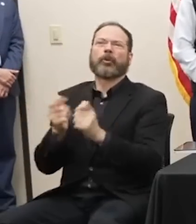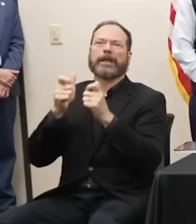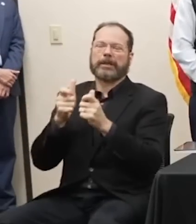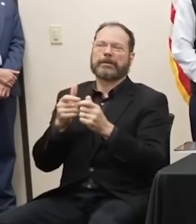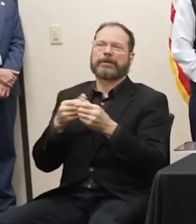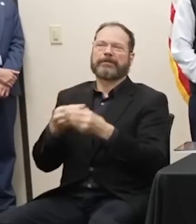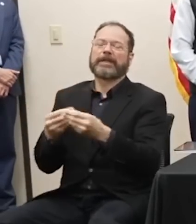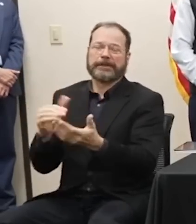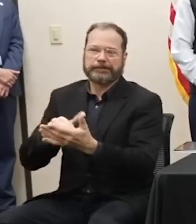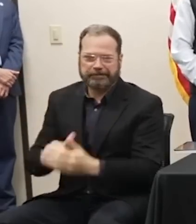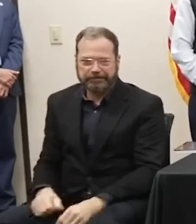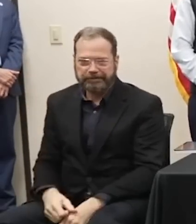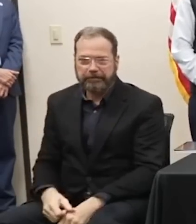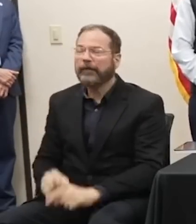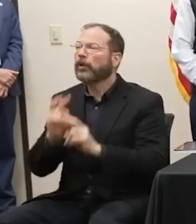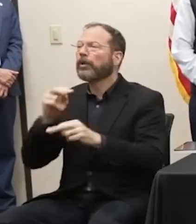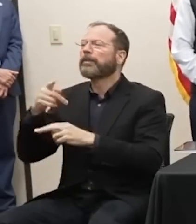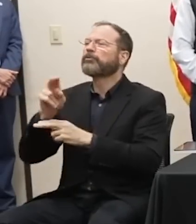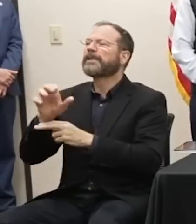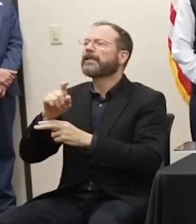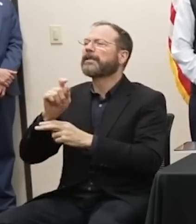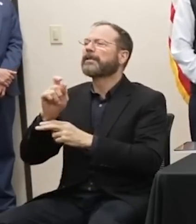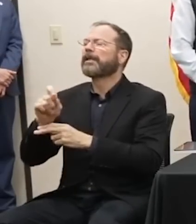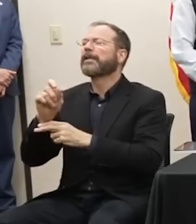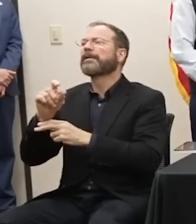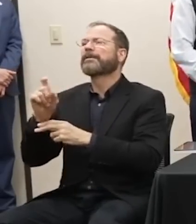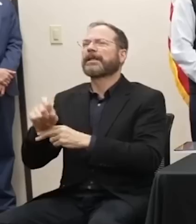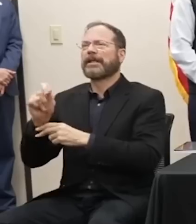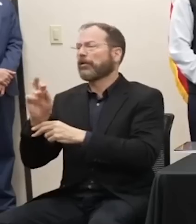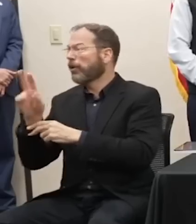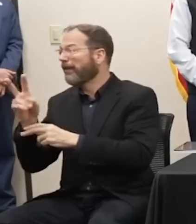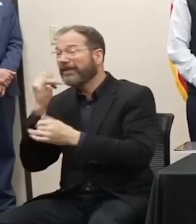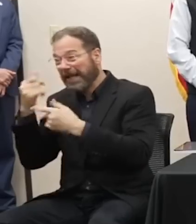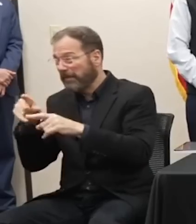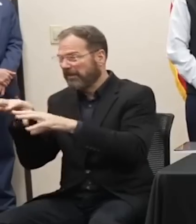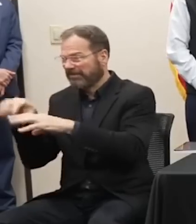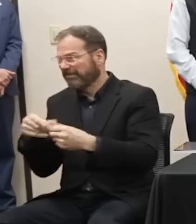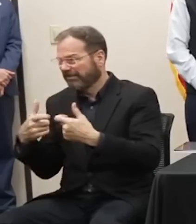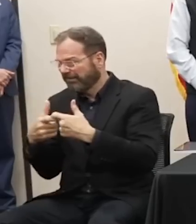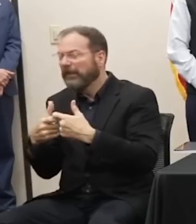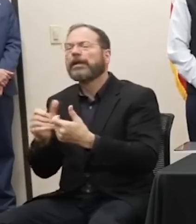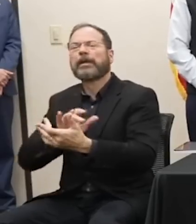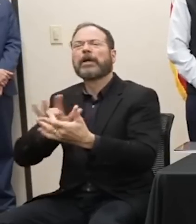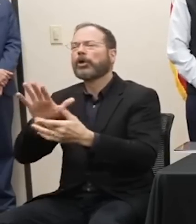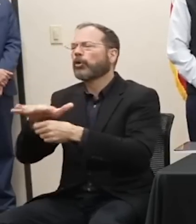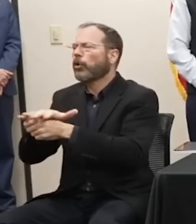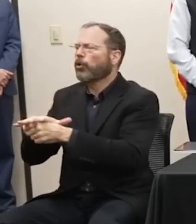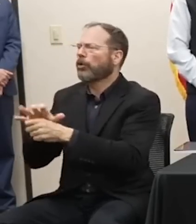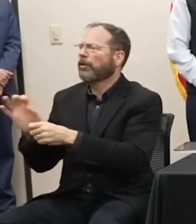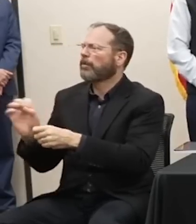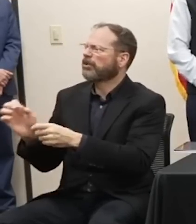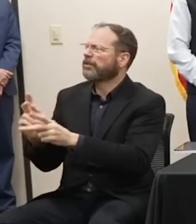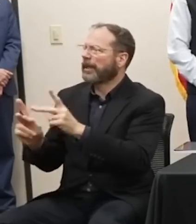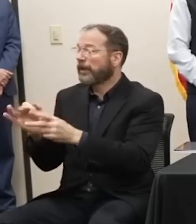quickly. Again, visit puc.texas.gov if you do lose power, and contact your local emergency